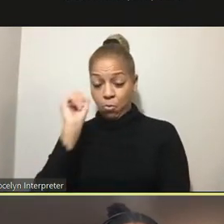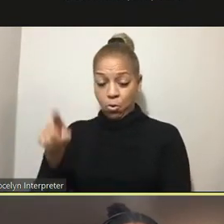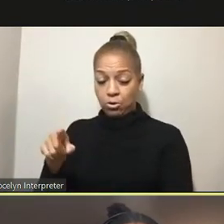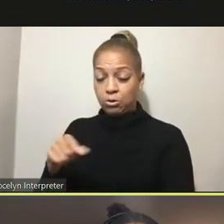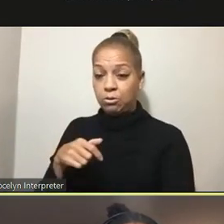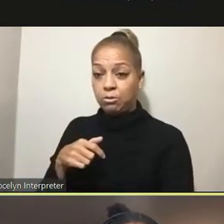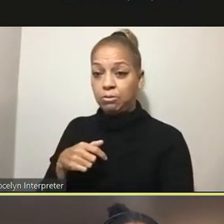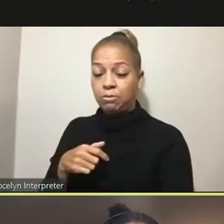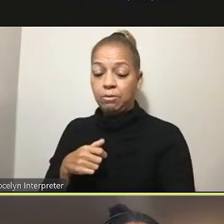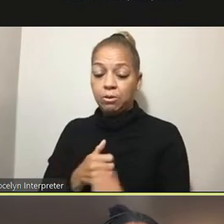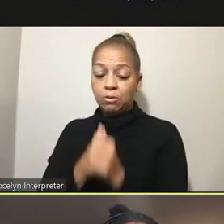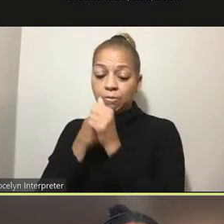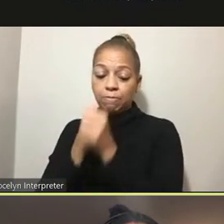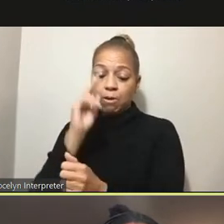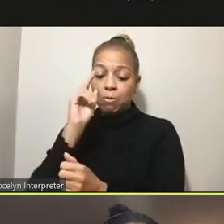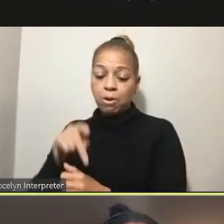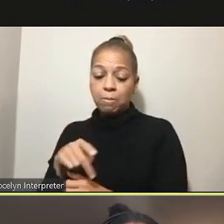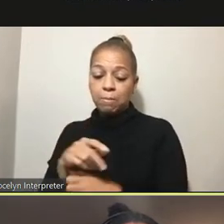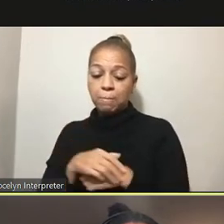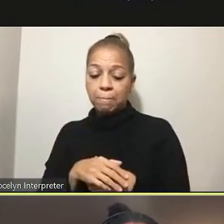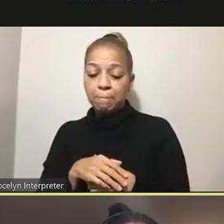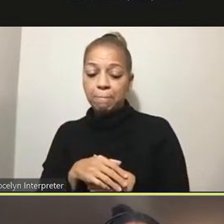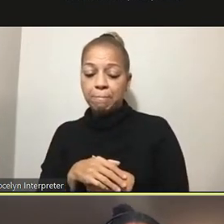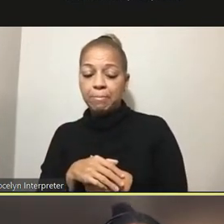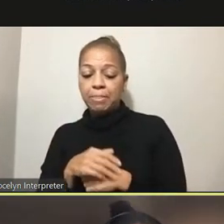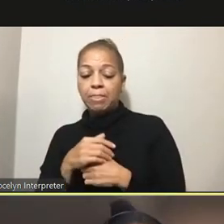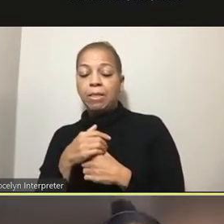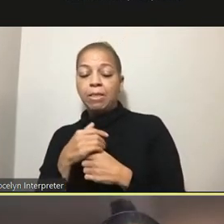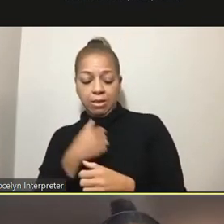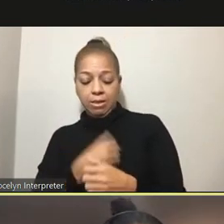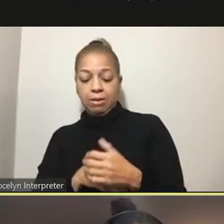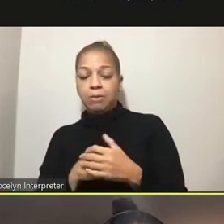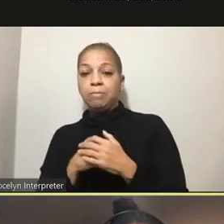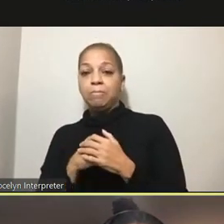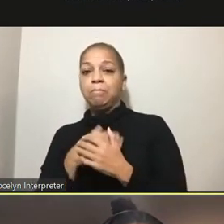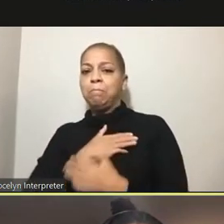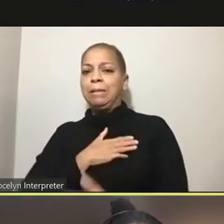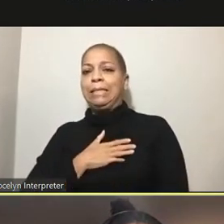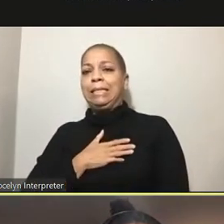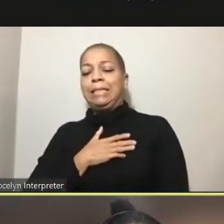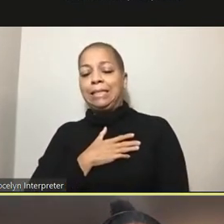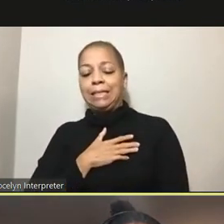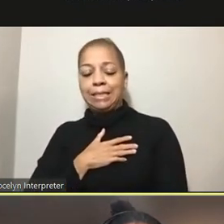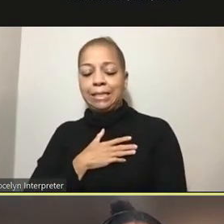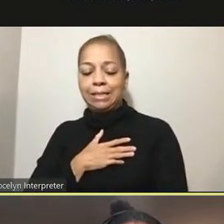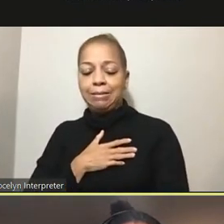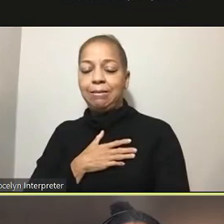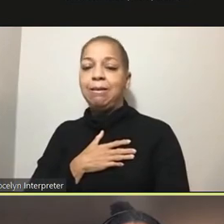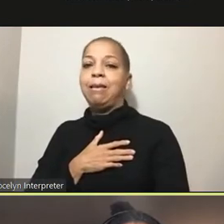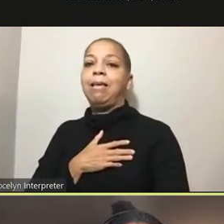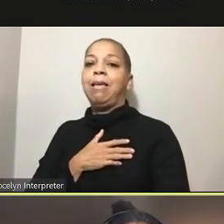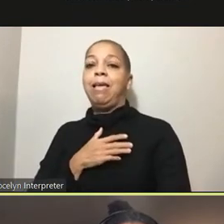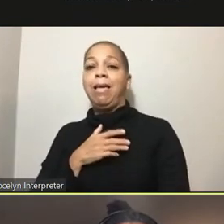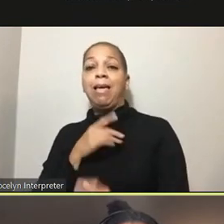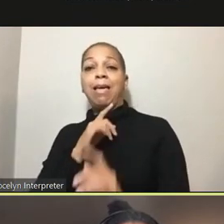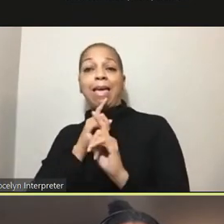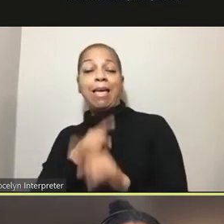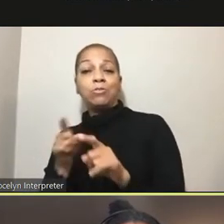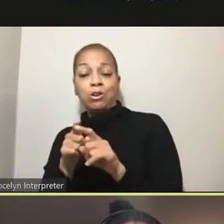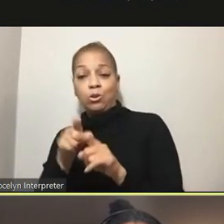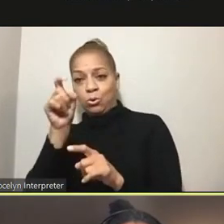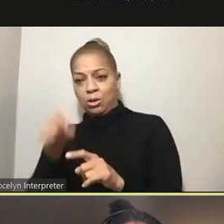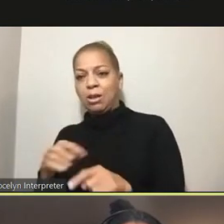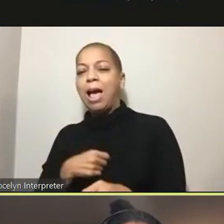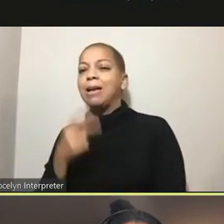you, Shaun? Because I know, and please answer as you need. I know I see Ms.